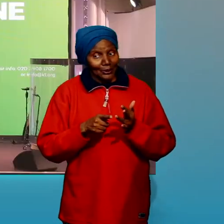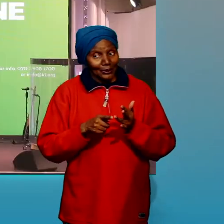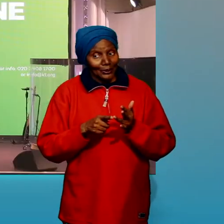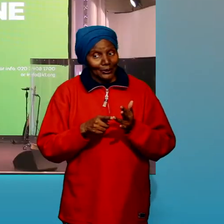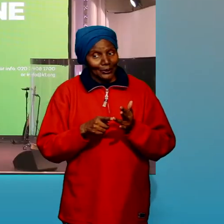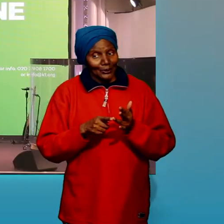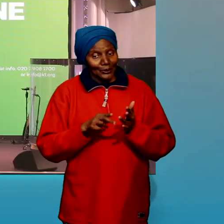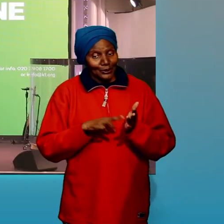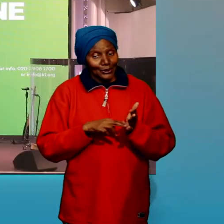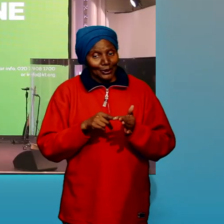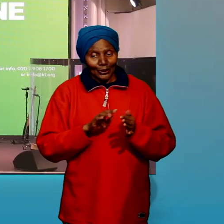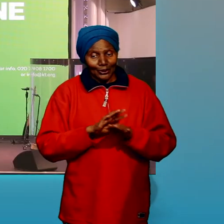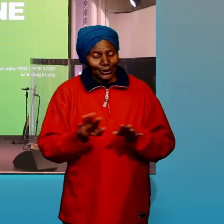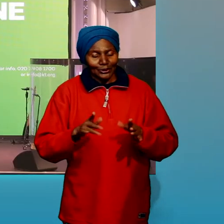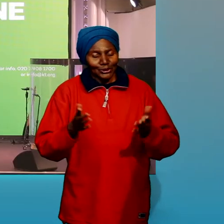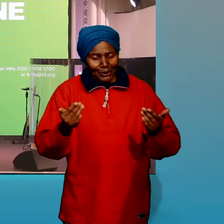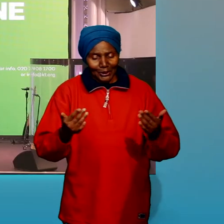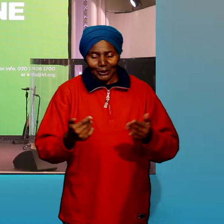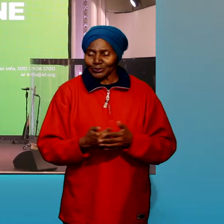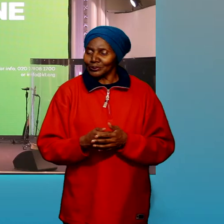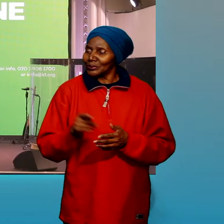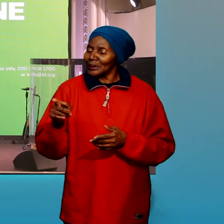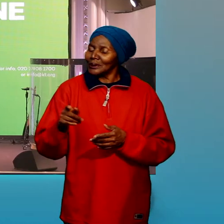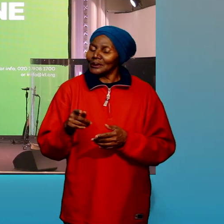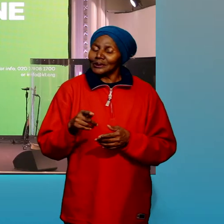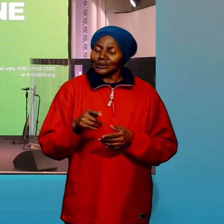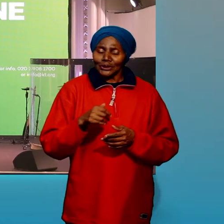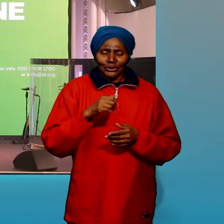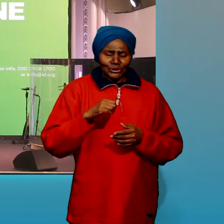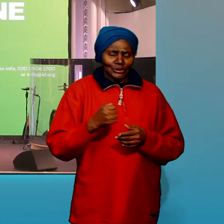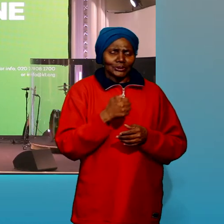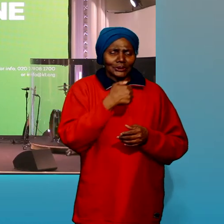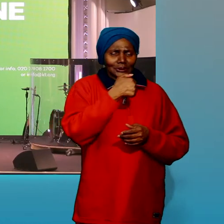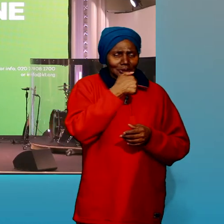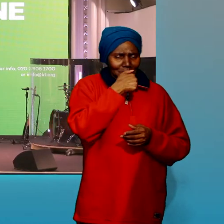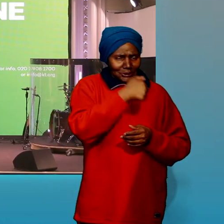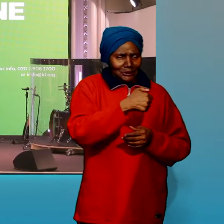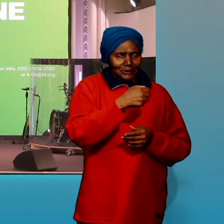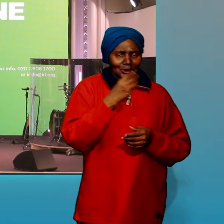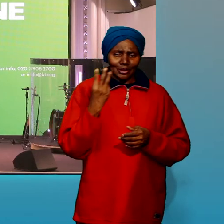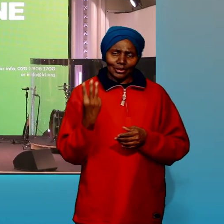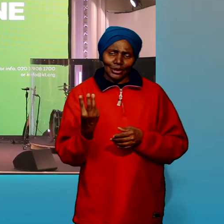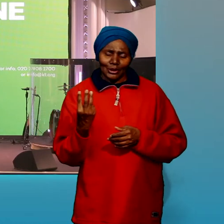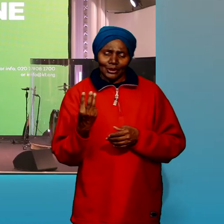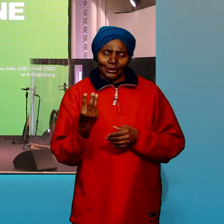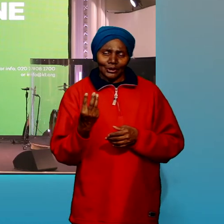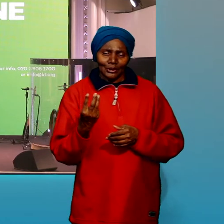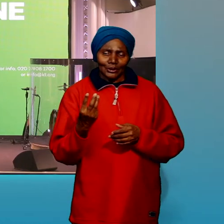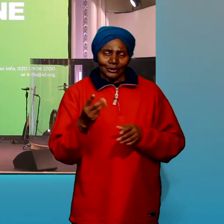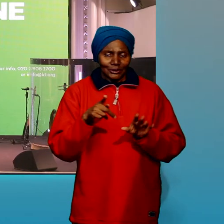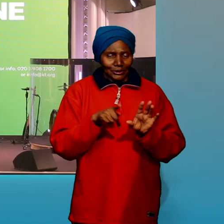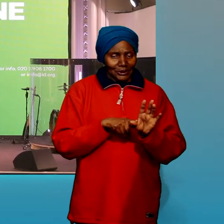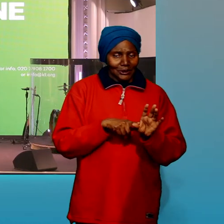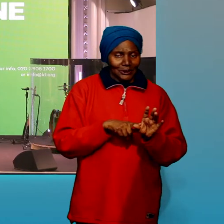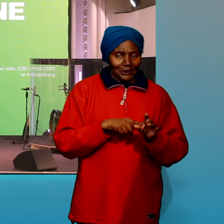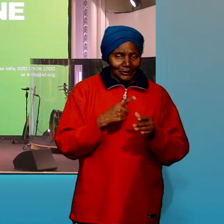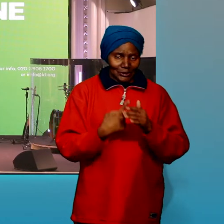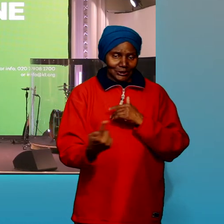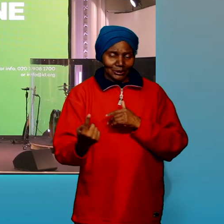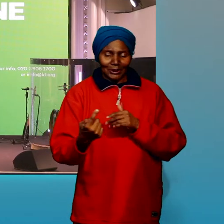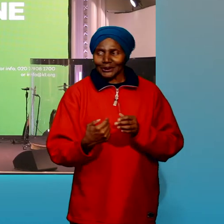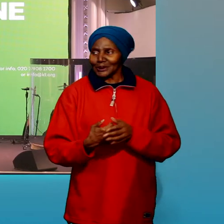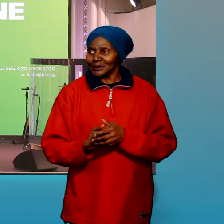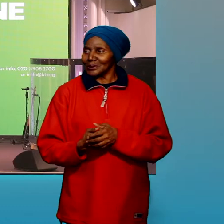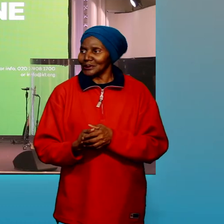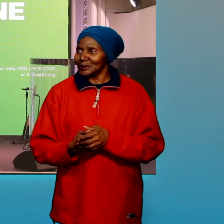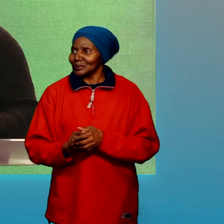So it should be their 63rd anniversary of independence. Hip hip hooray. Hooray.